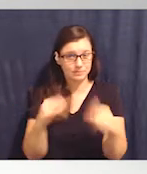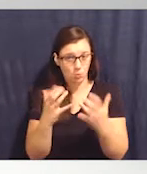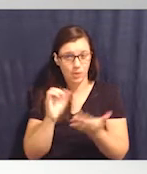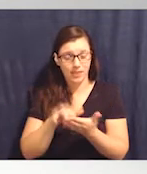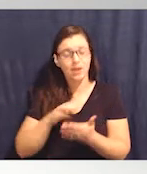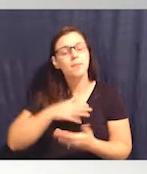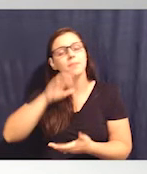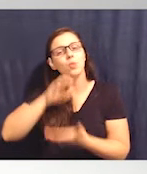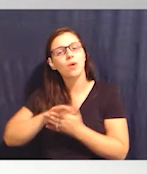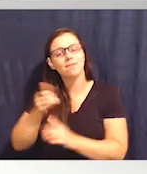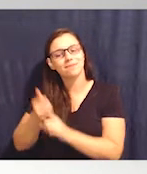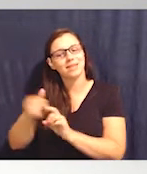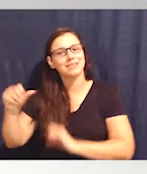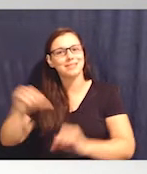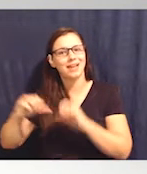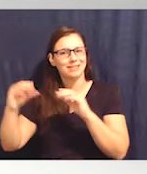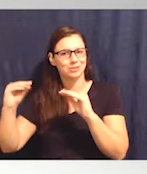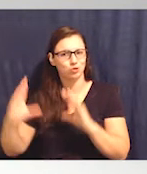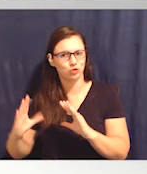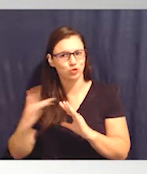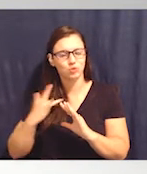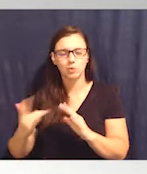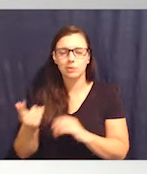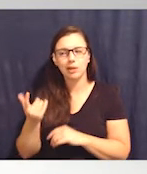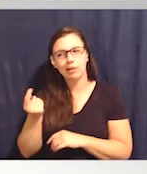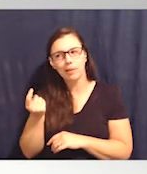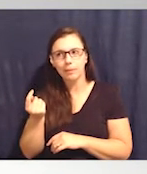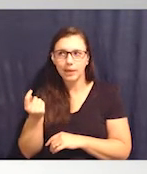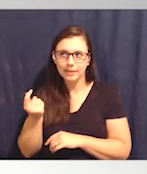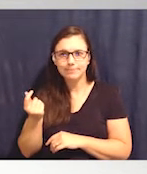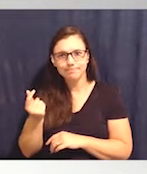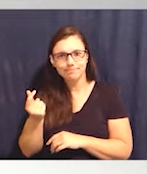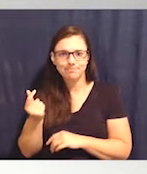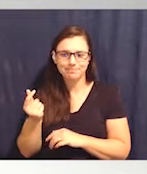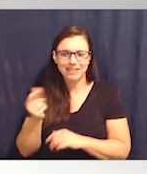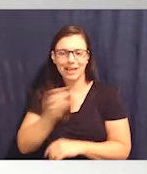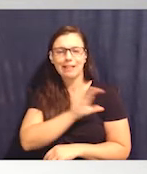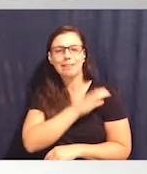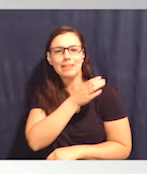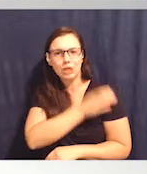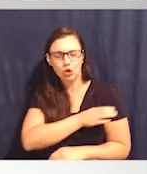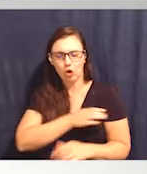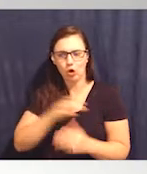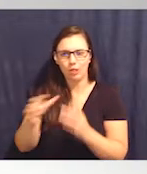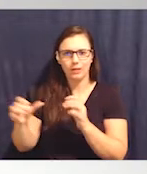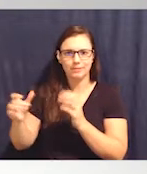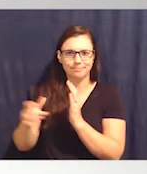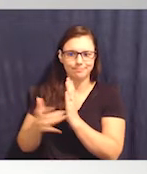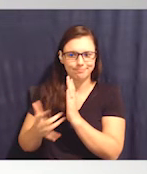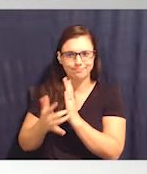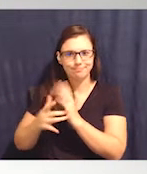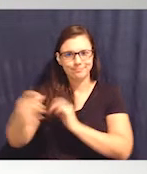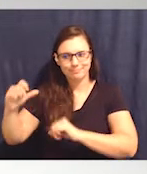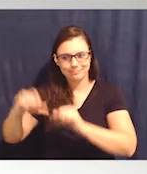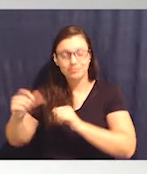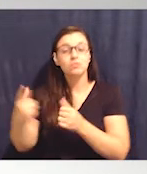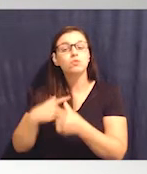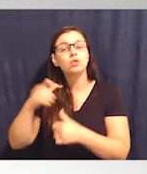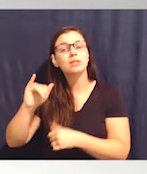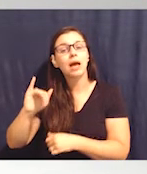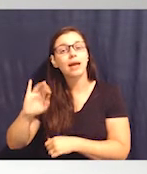has a tendency to be a little clinical with things sometimes. When we went to our first IEP meeting, I asked what we wanted for Ian. Her response